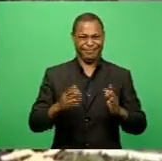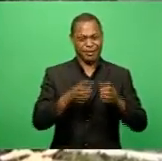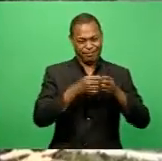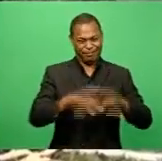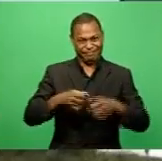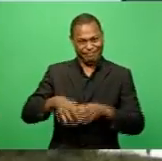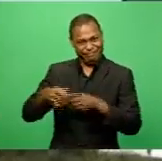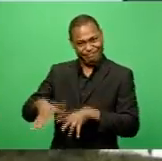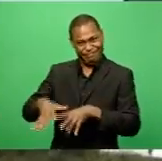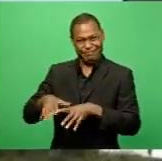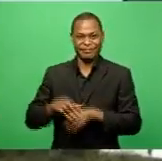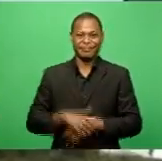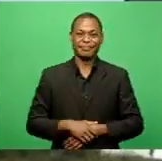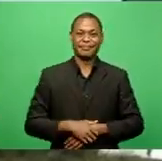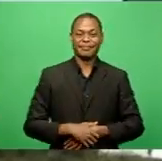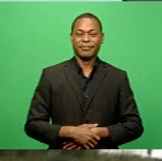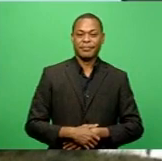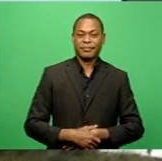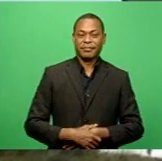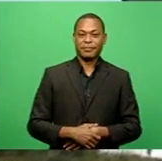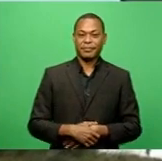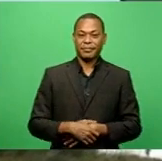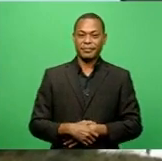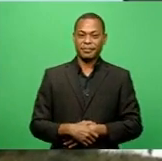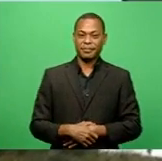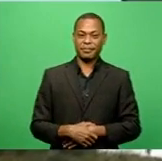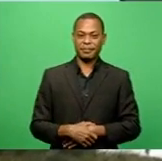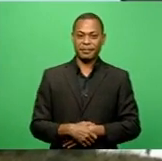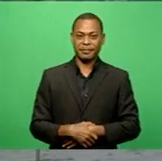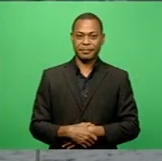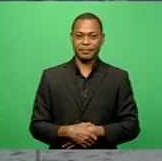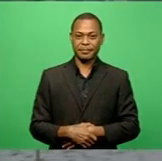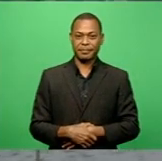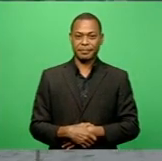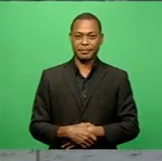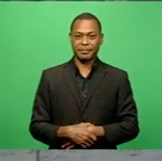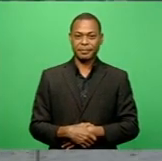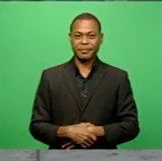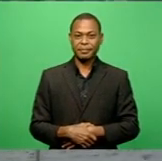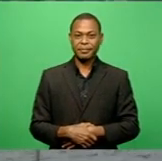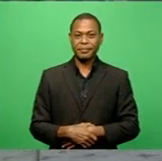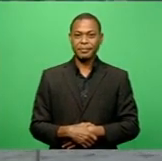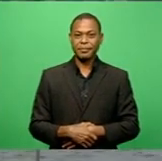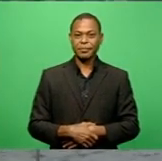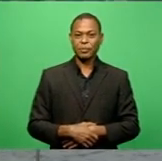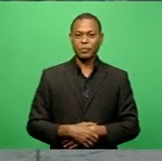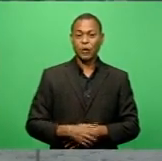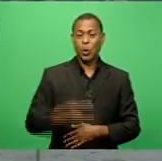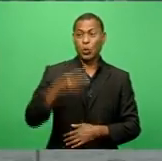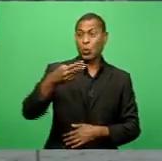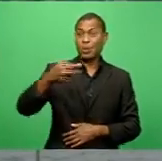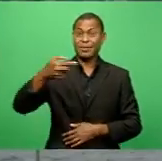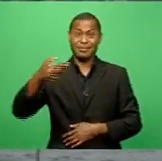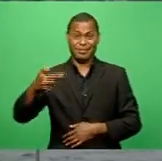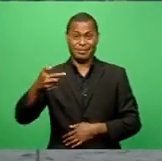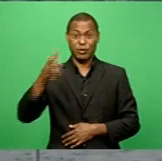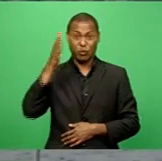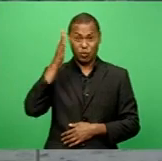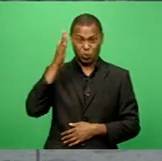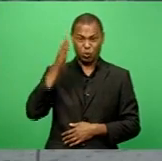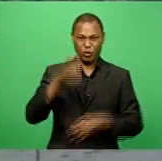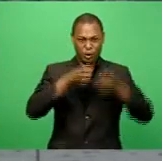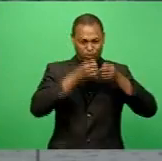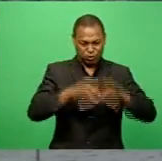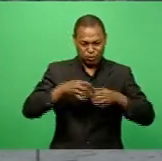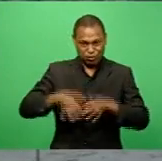damage. Josai Nanunga, FBC News. While 28 schools have sustained